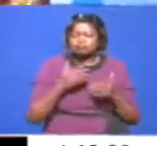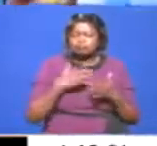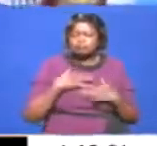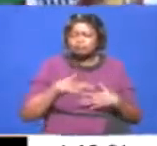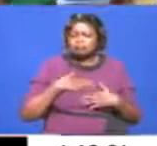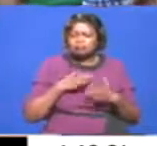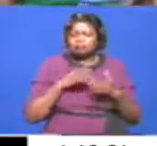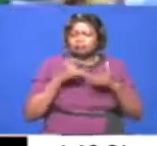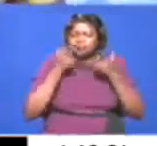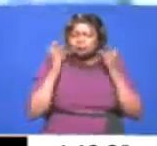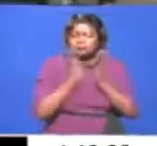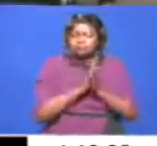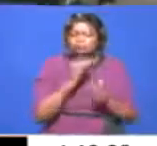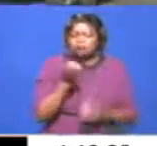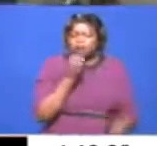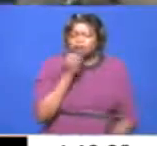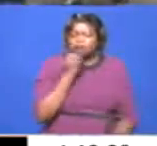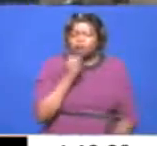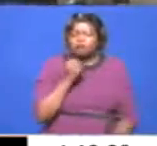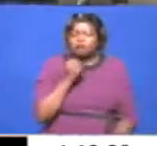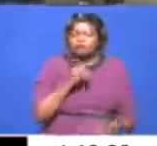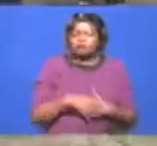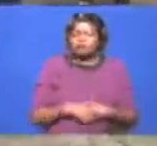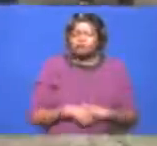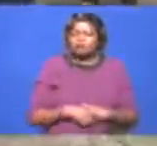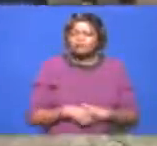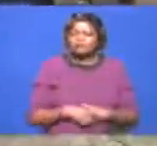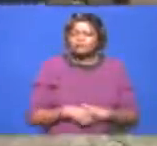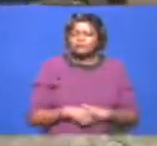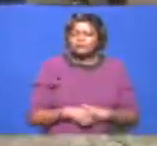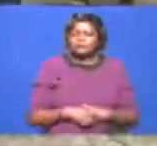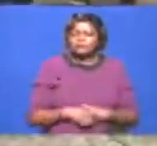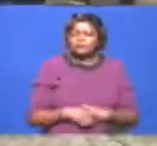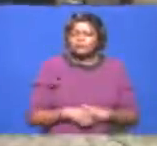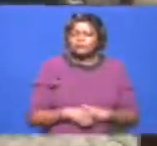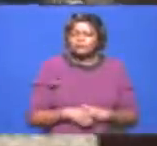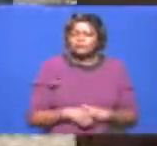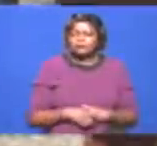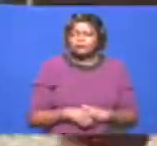and other foodstuffs. Reporting for Lunchtime News, I am Stephanie Akiri.